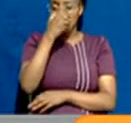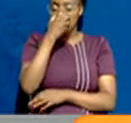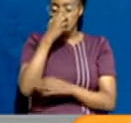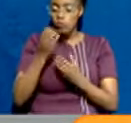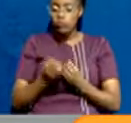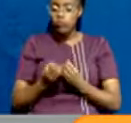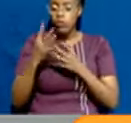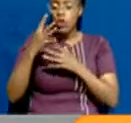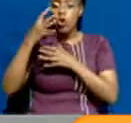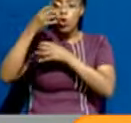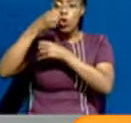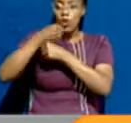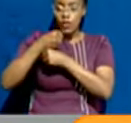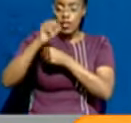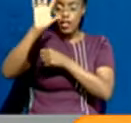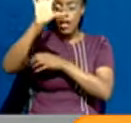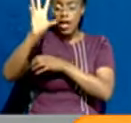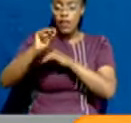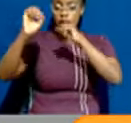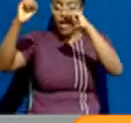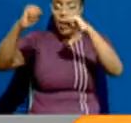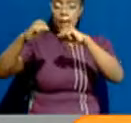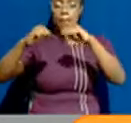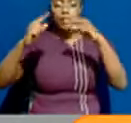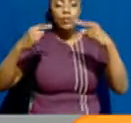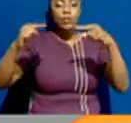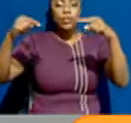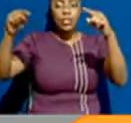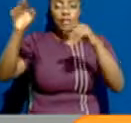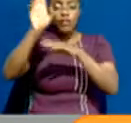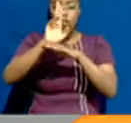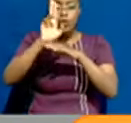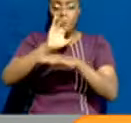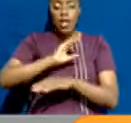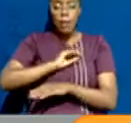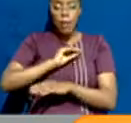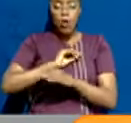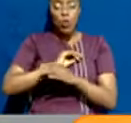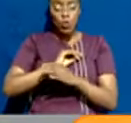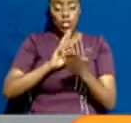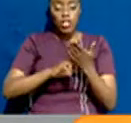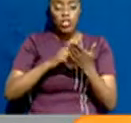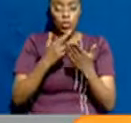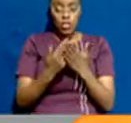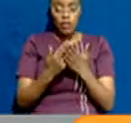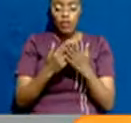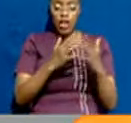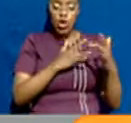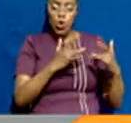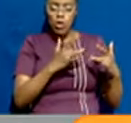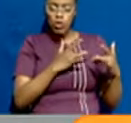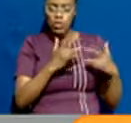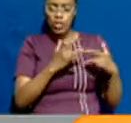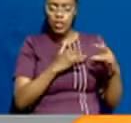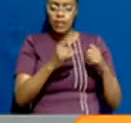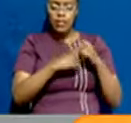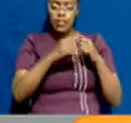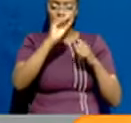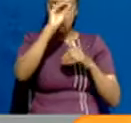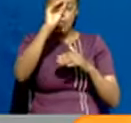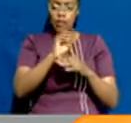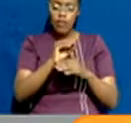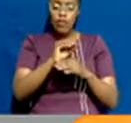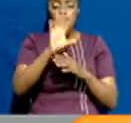expressed confidence in Africa's ability to thrive using its own resources, concerned that over 60% of